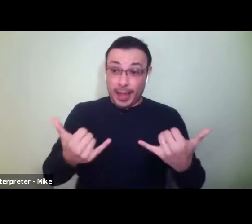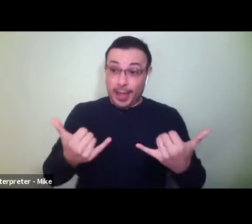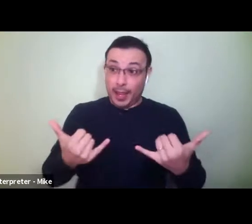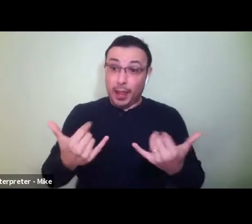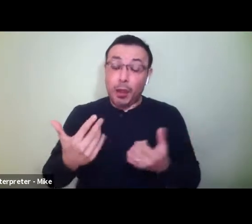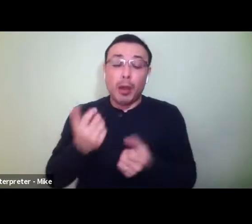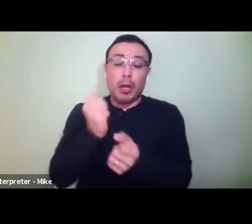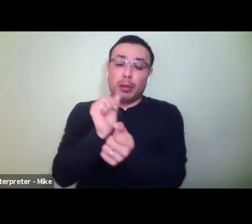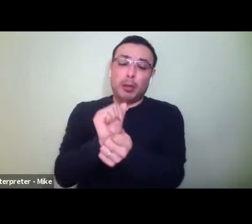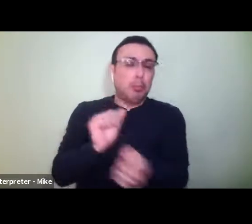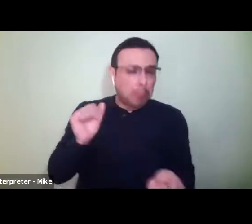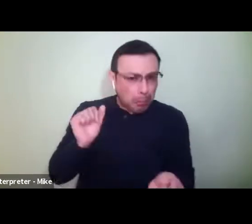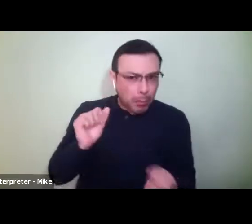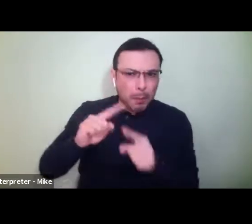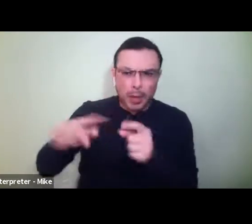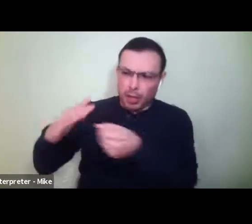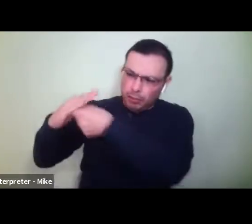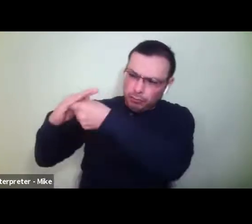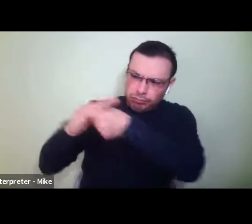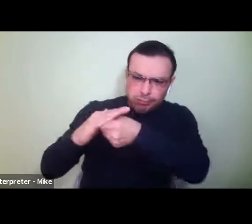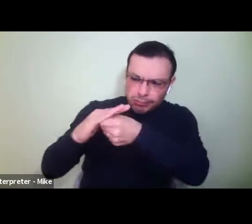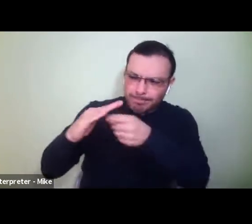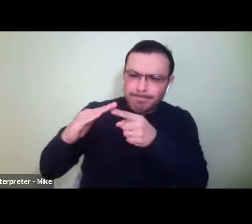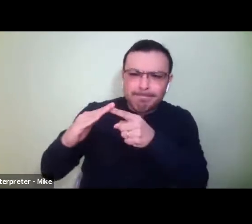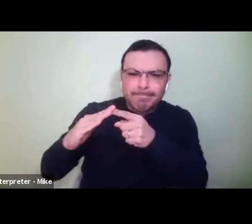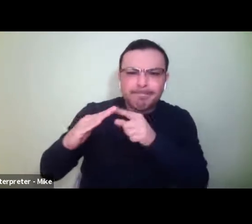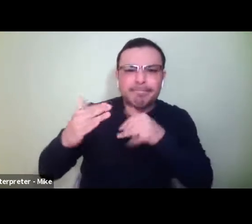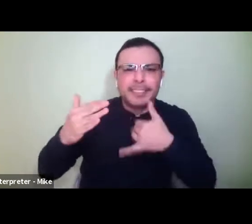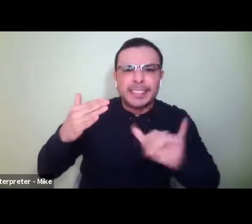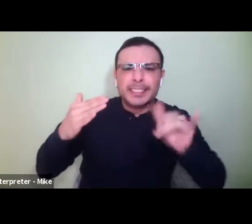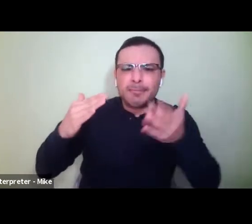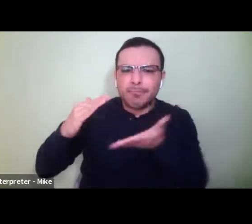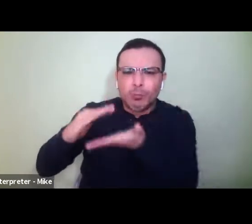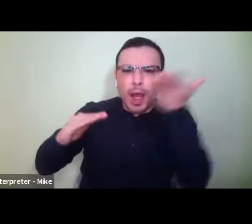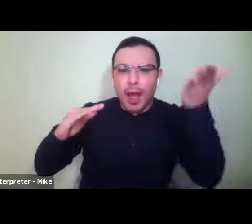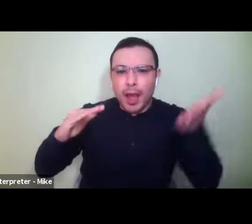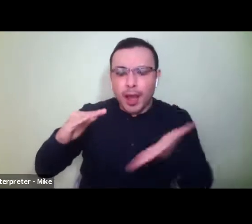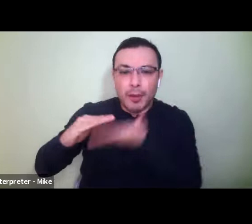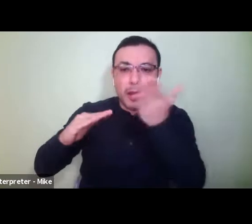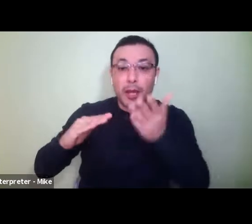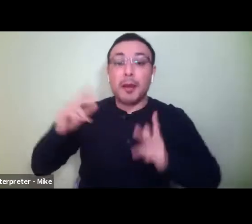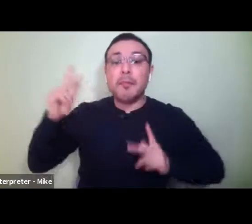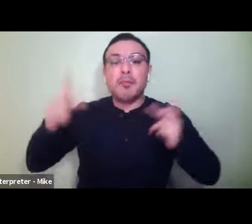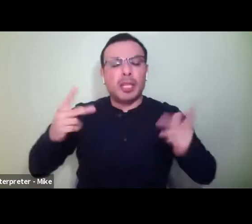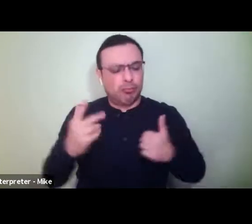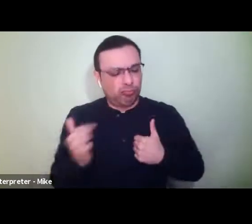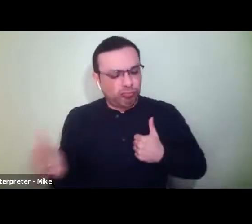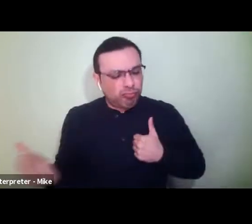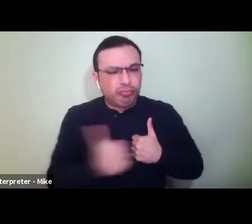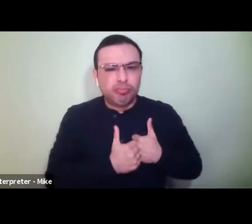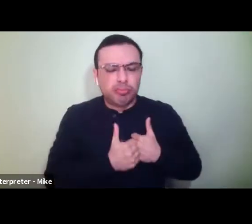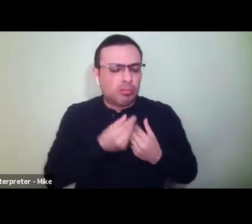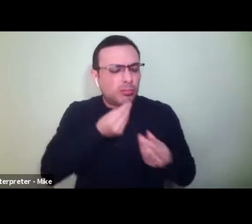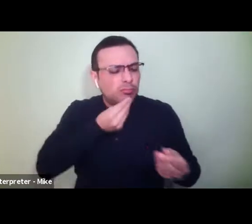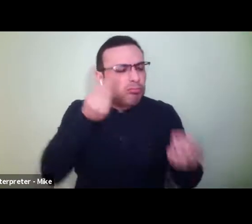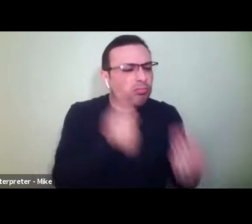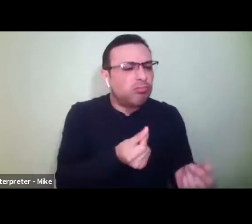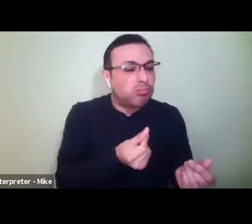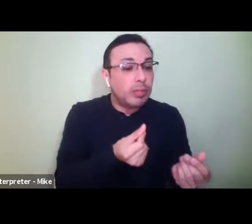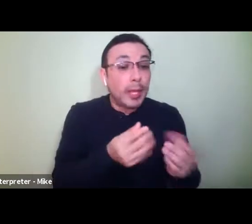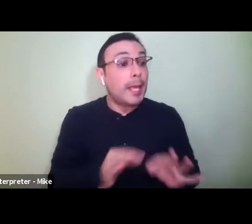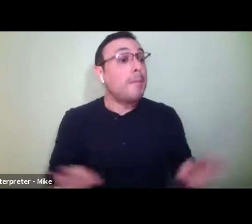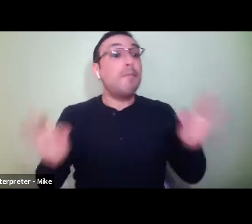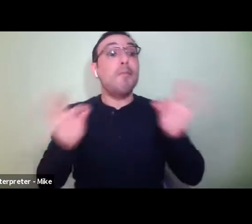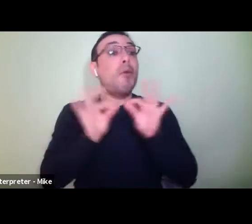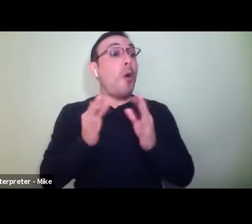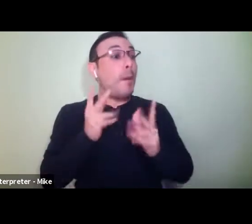we live in is brutal, inhumane, and sadistic, and it values money, things, and